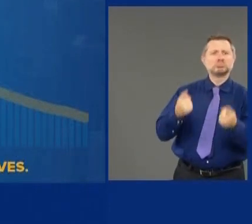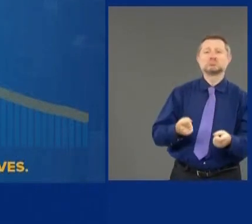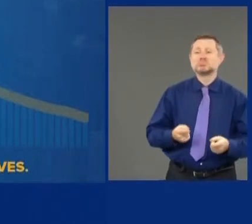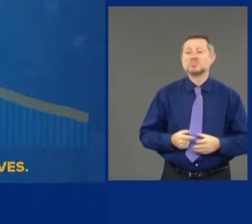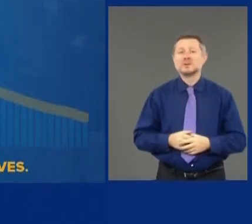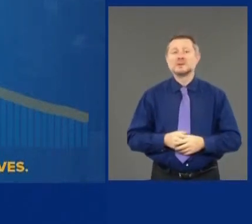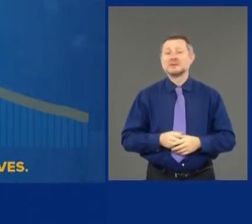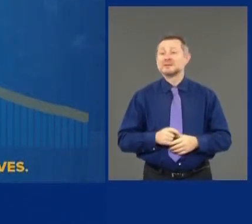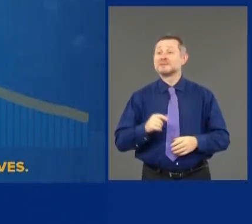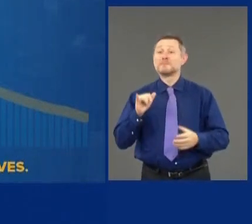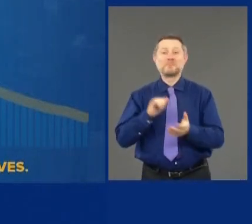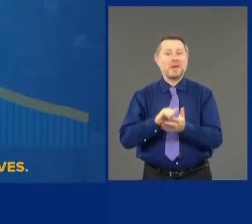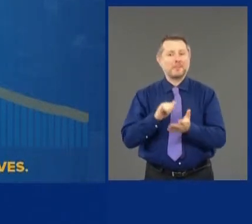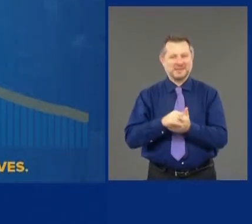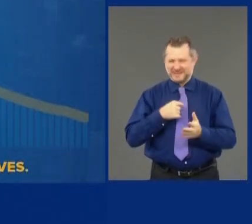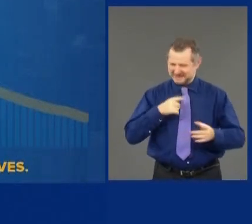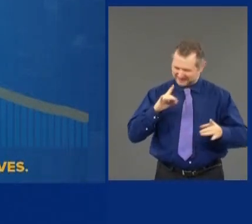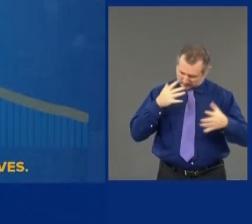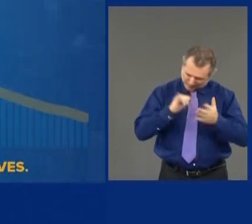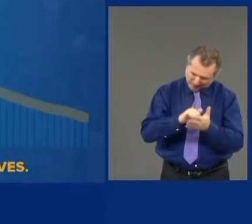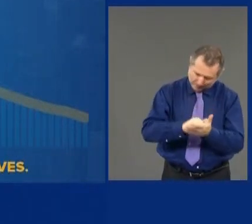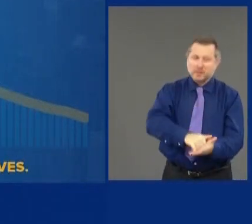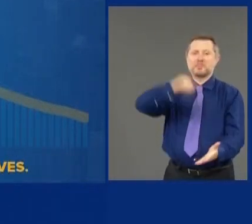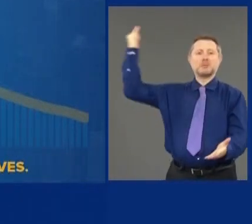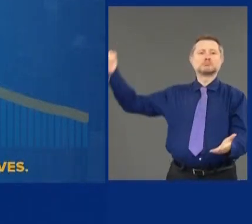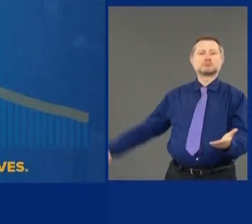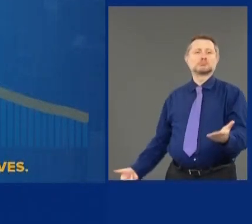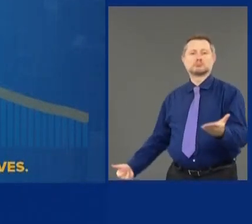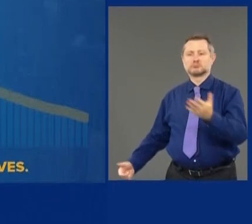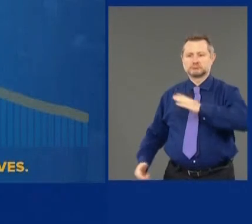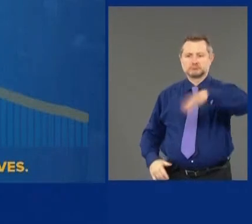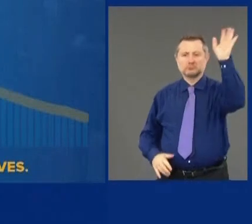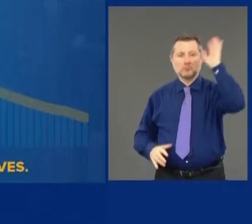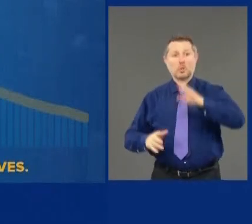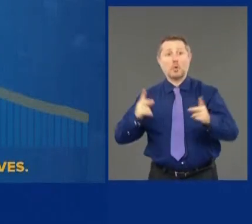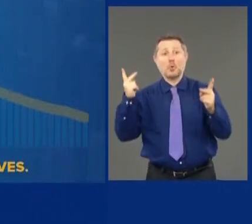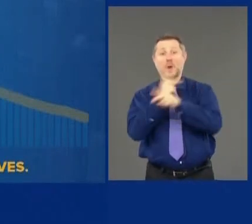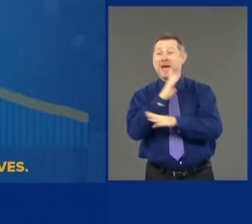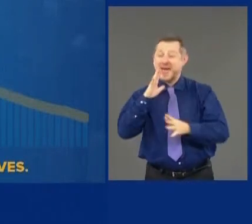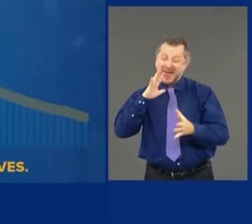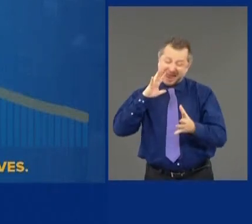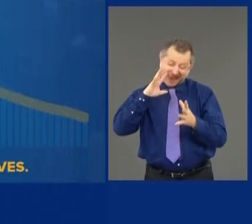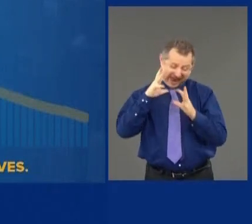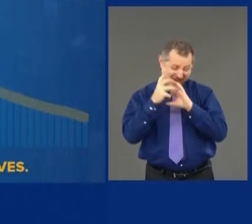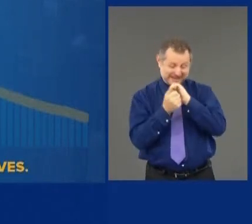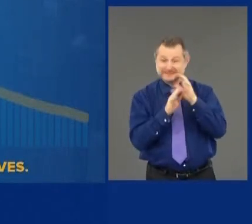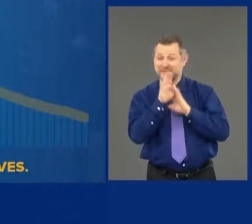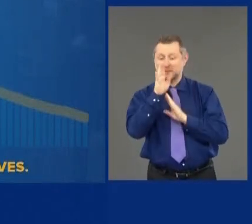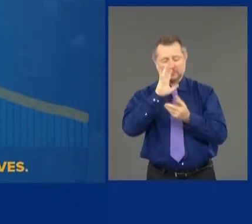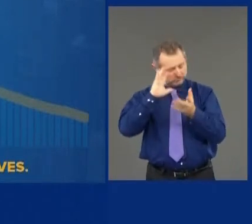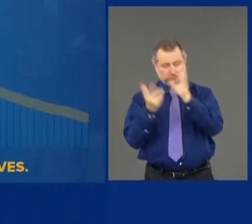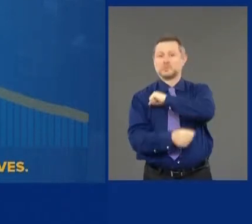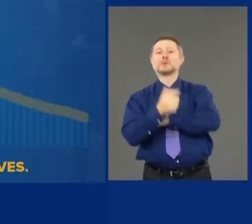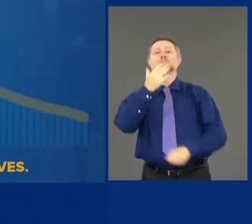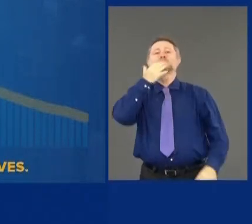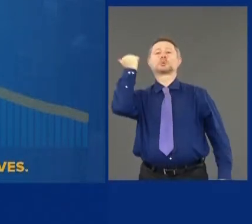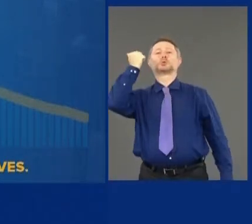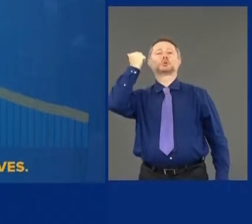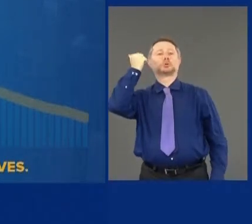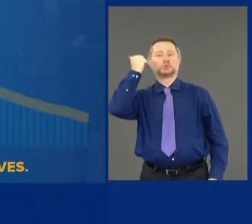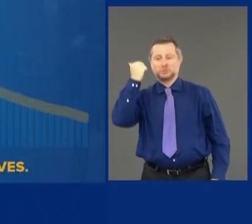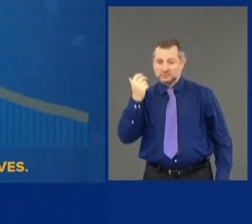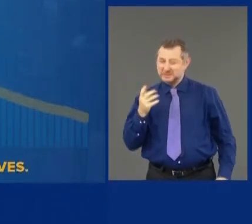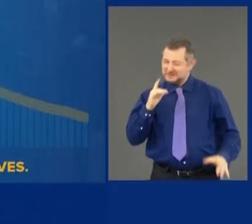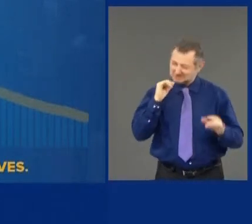We went from worst infection rate in the United States to best infection rate in the United States. Isn't that amazing what New